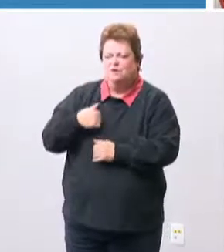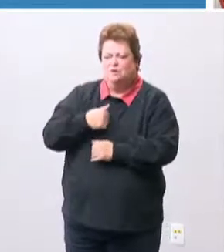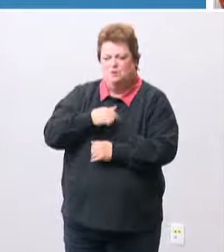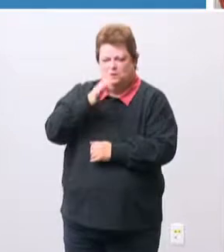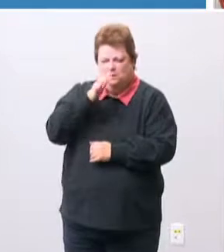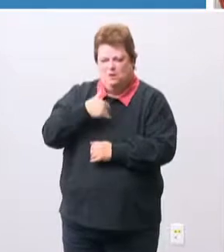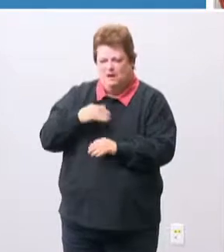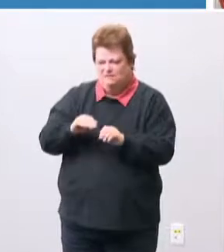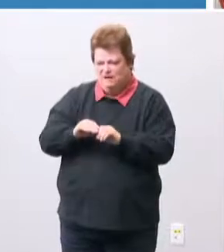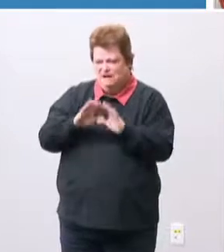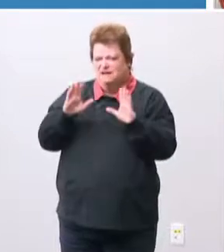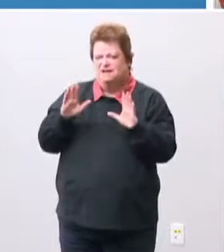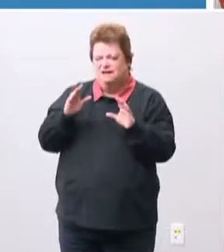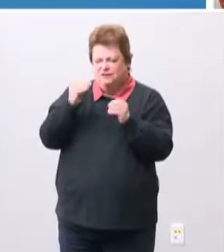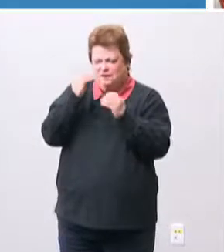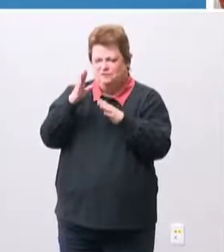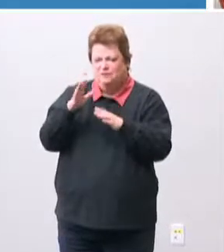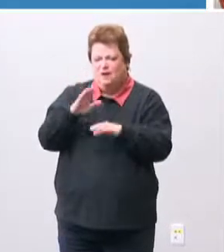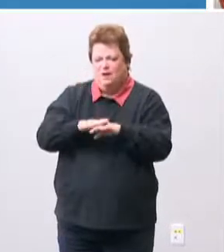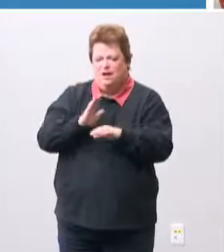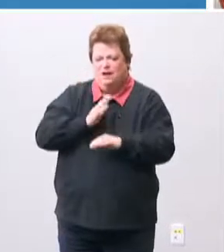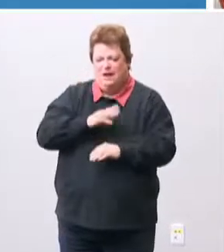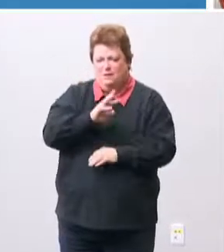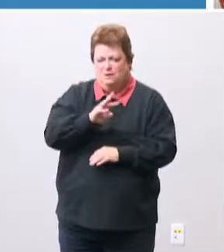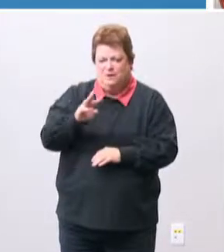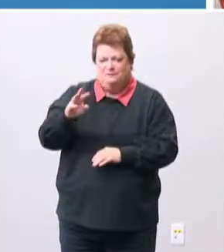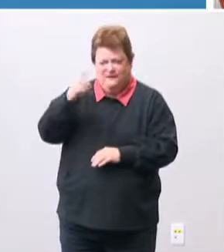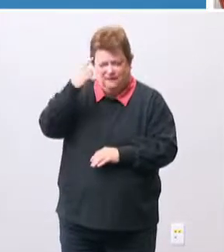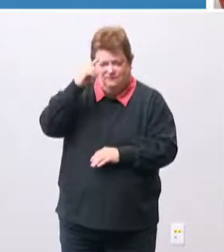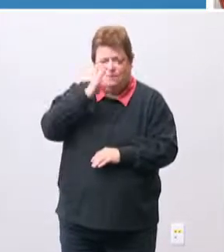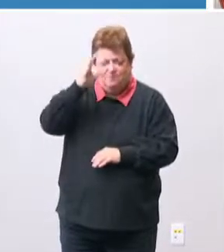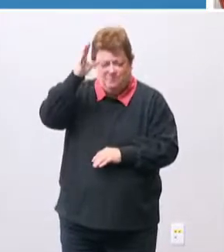clear information on our website available to parents.